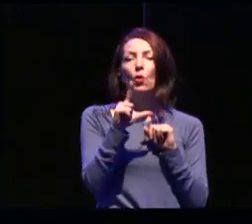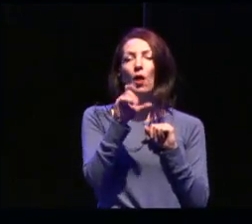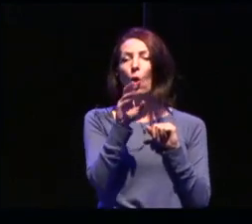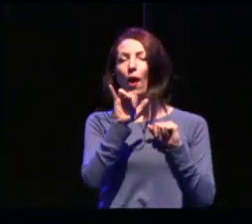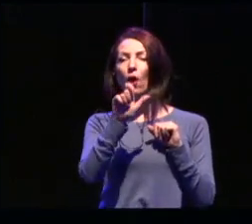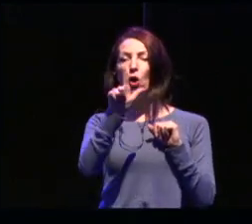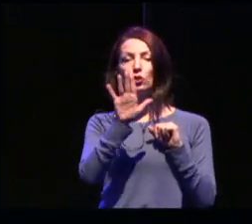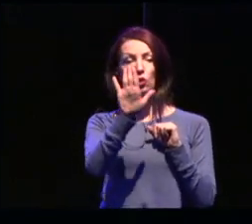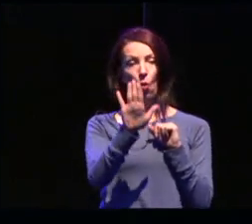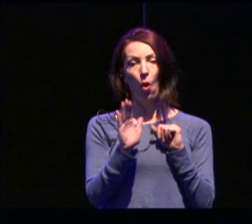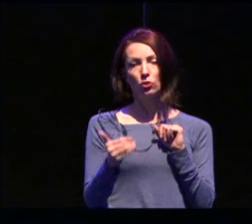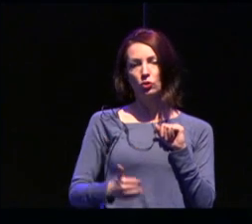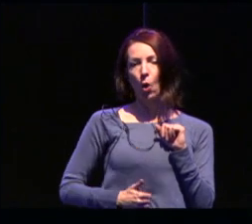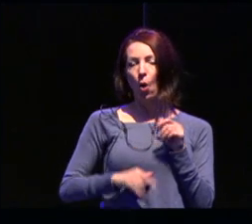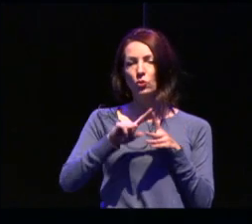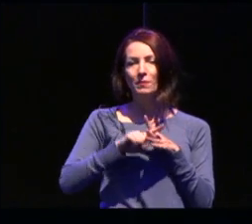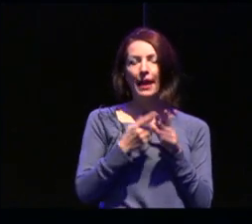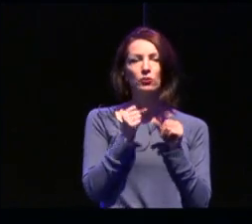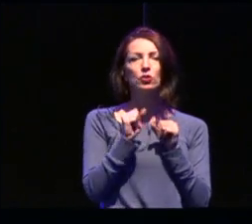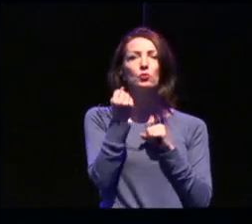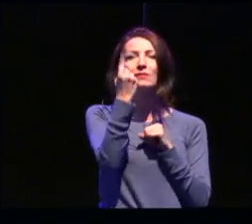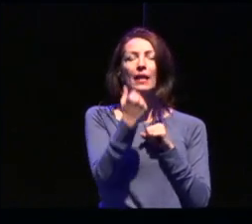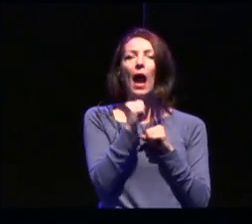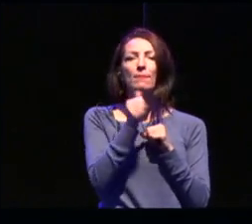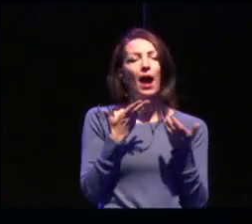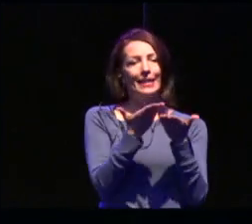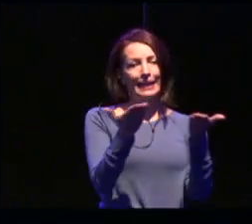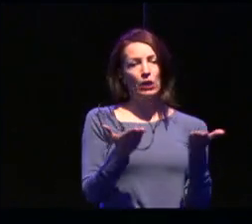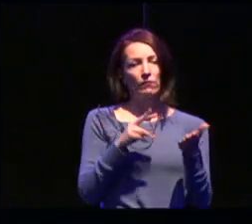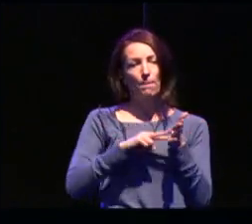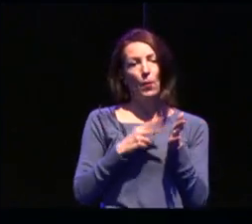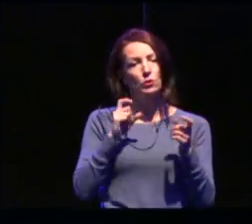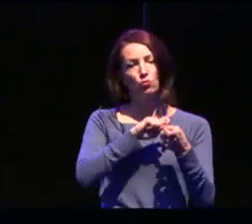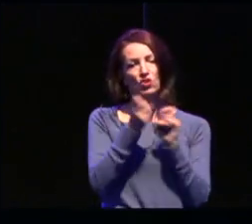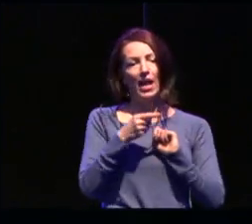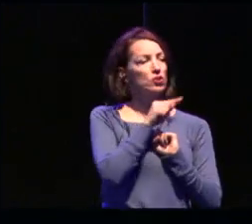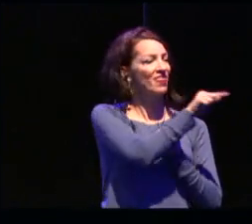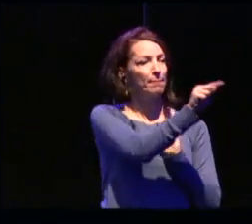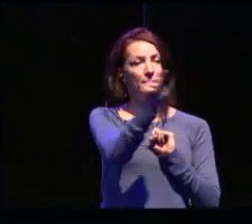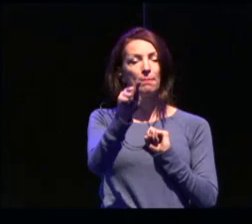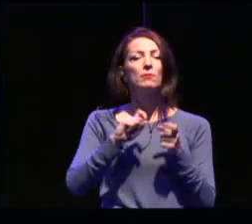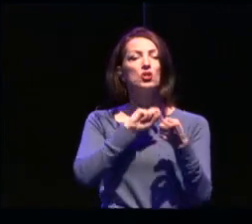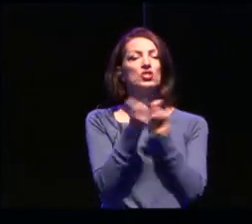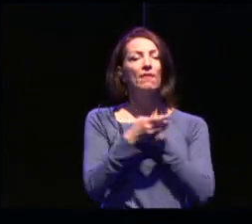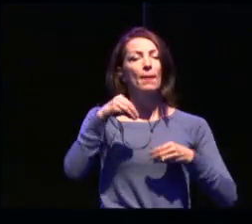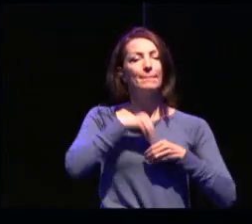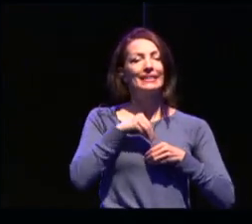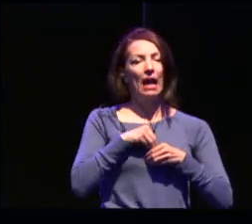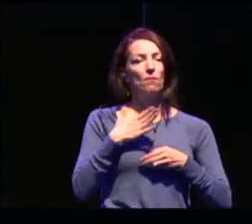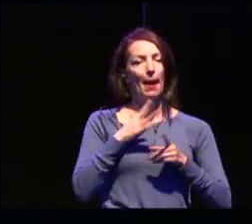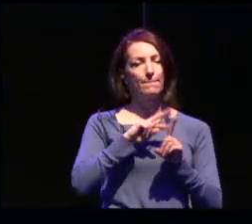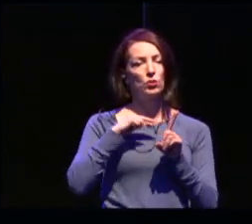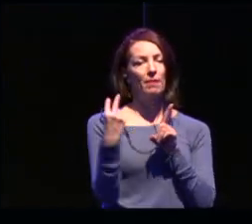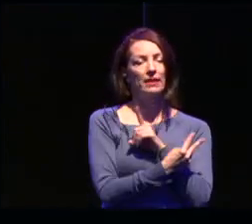soul, you begin to see, I am not here to change anyone. I am here to shift my own perception that I